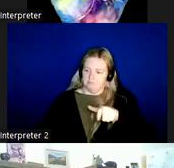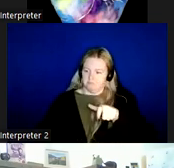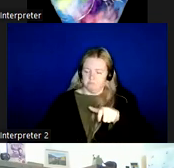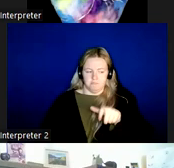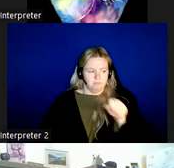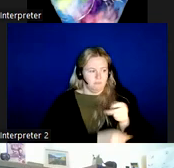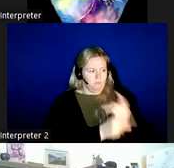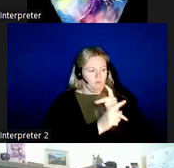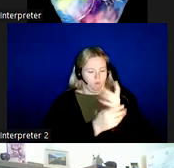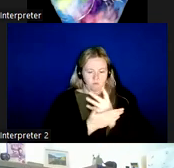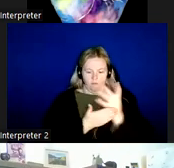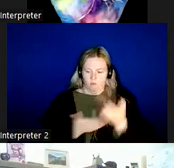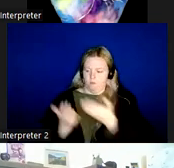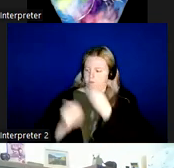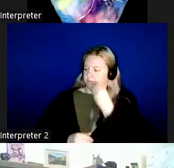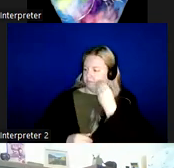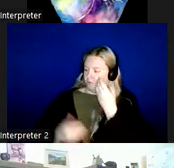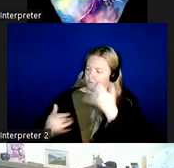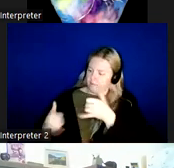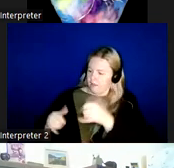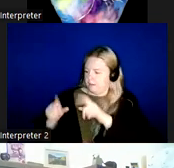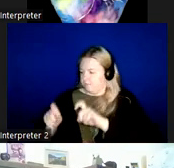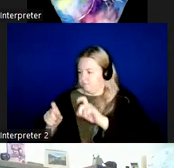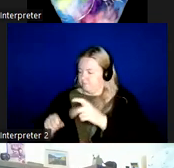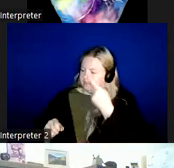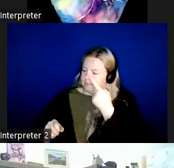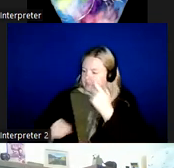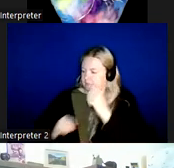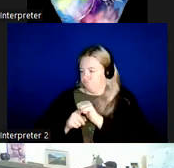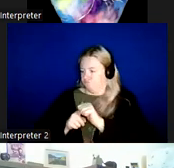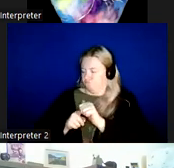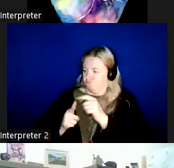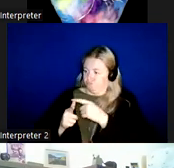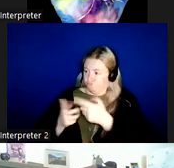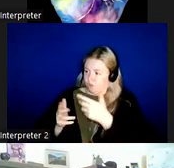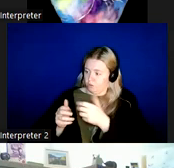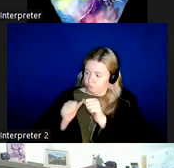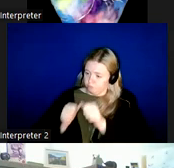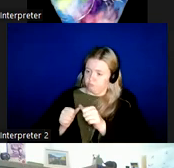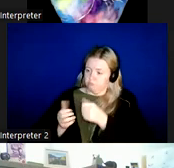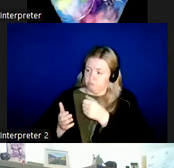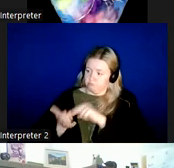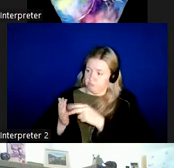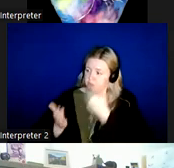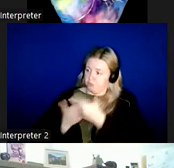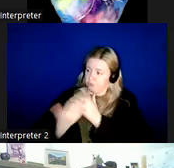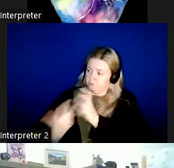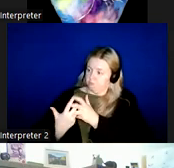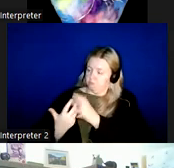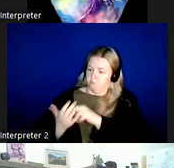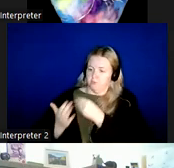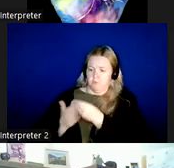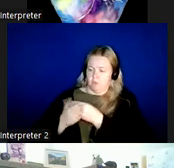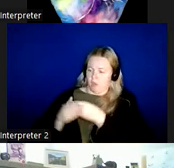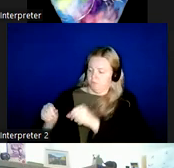kind of take one out and sort of play around with it and see, if that's something you would like to invest in for sure. And this